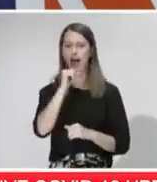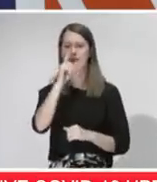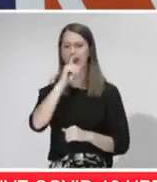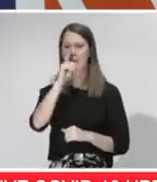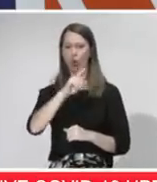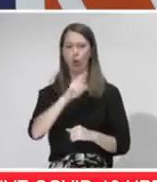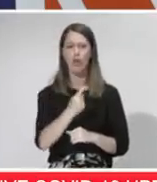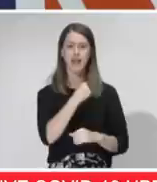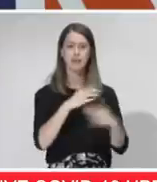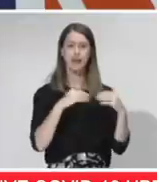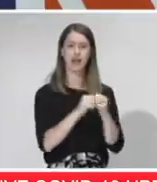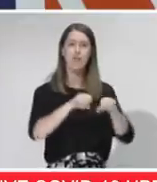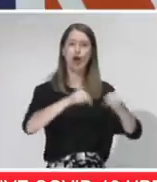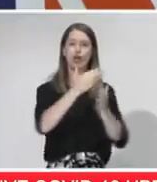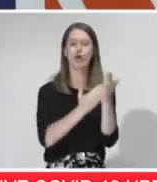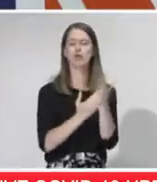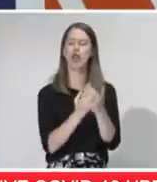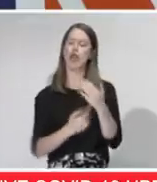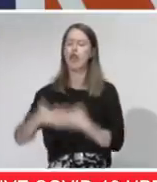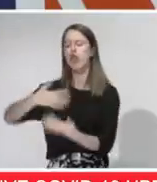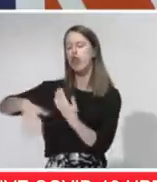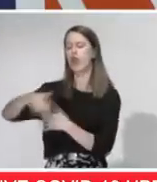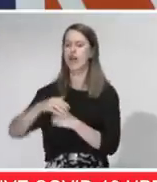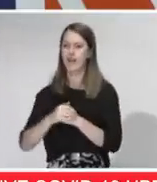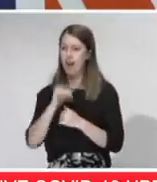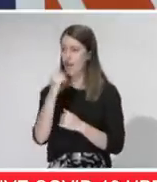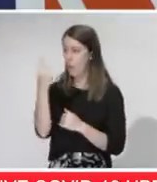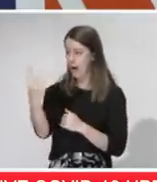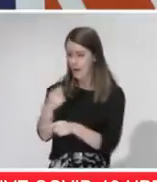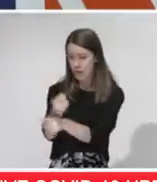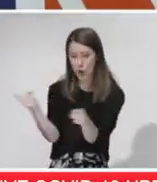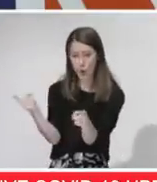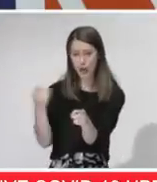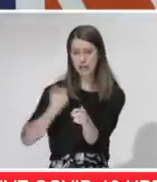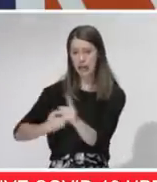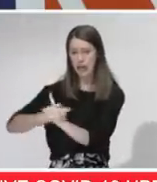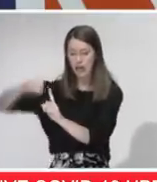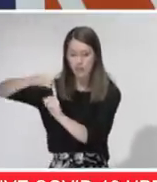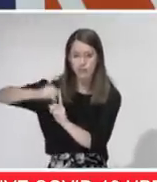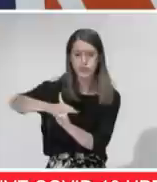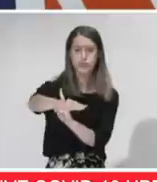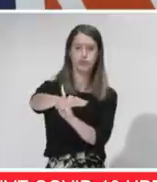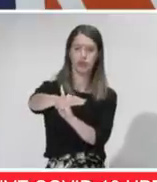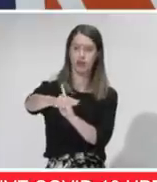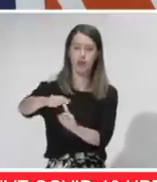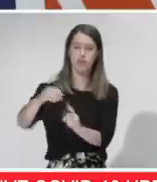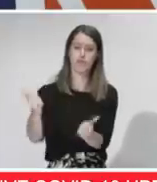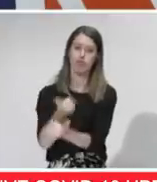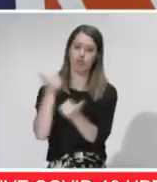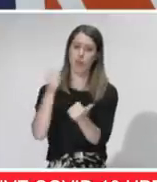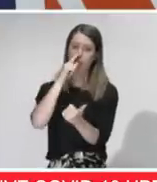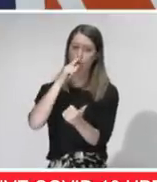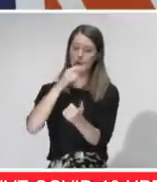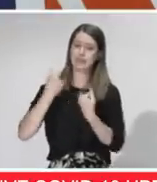who broke the rules this weekend, it could take one case amongst you to have an outbreak that could lead to dozens